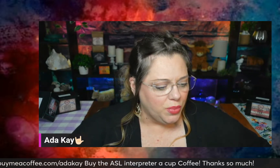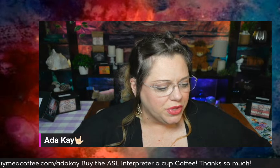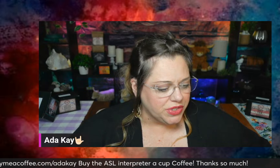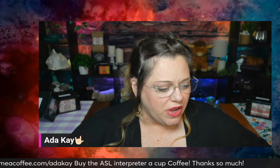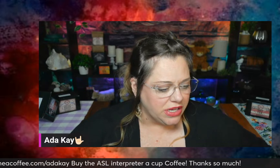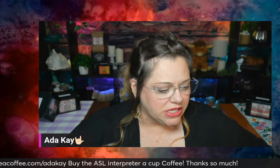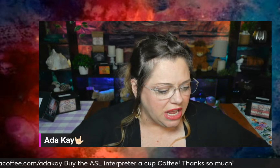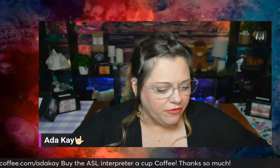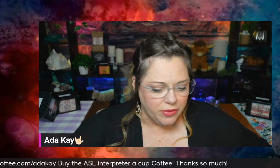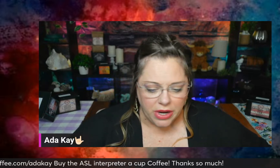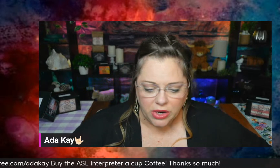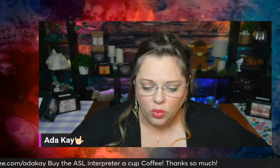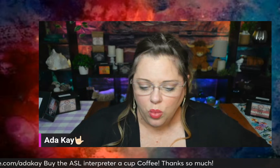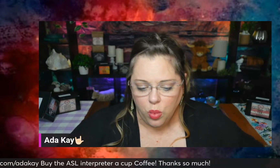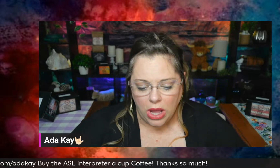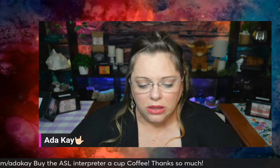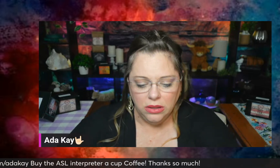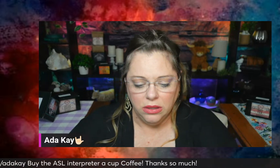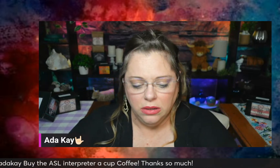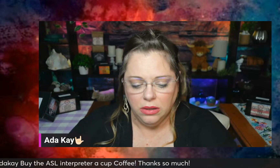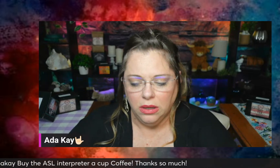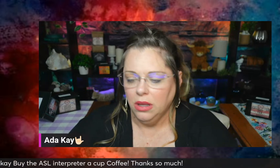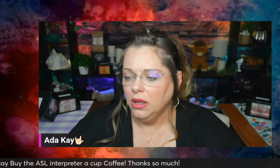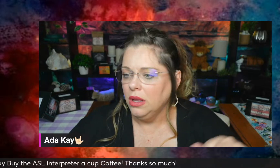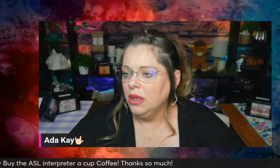I hope this finds everybody well.